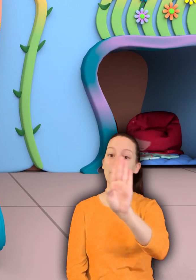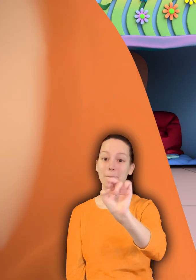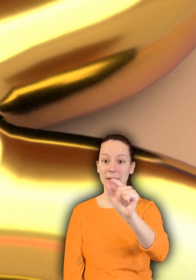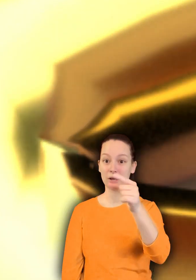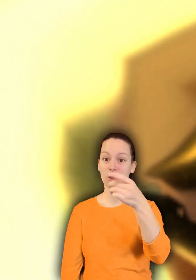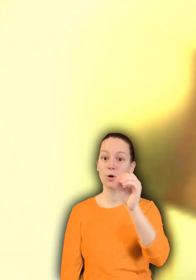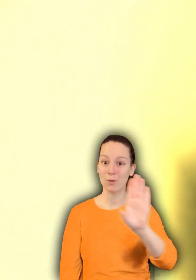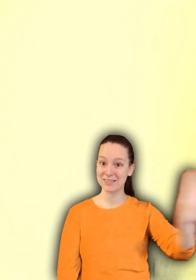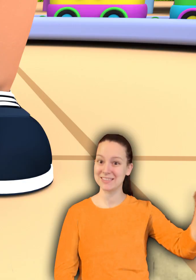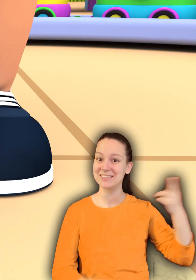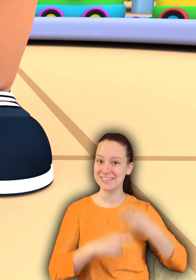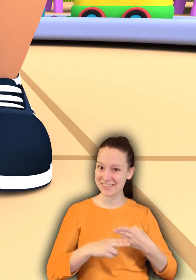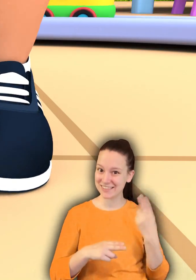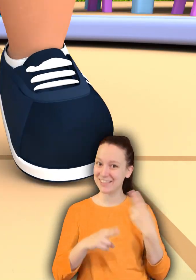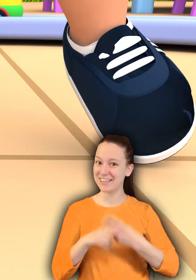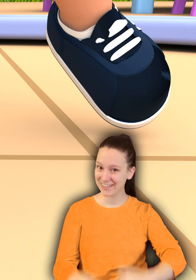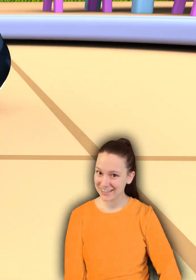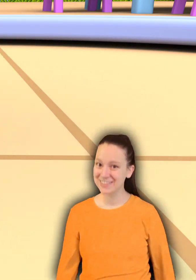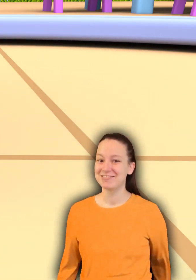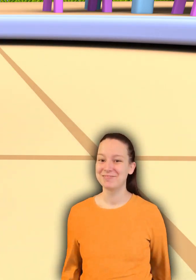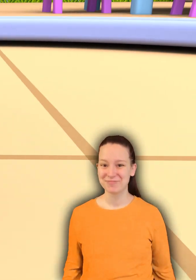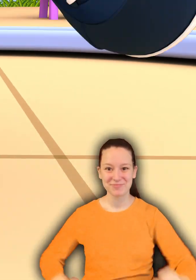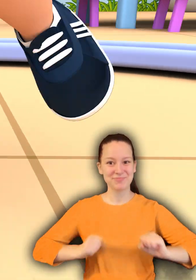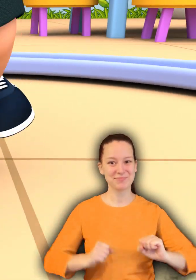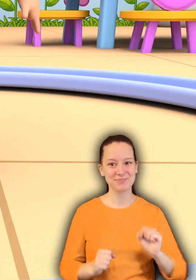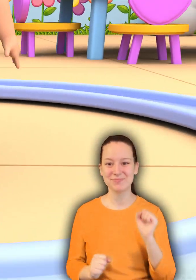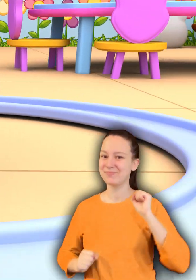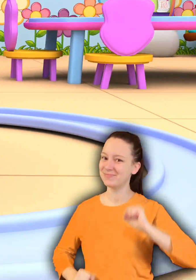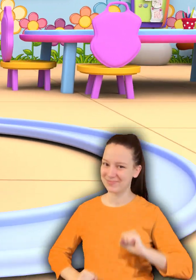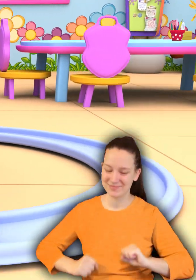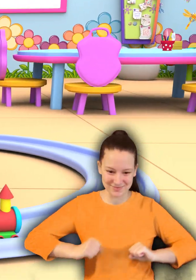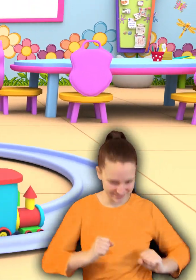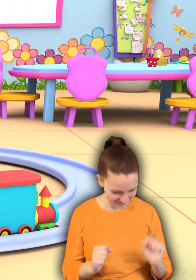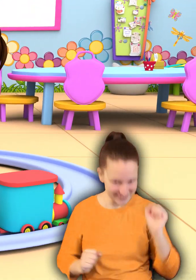NGO and Bingo was his name-o